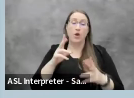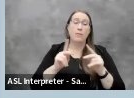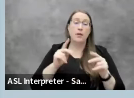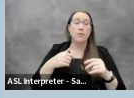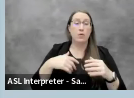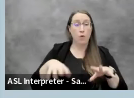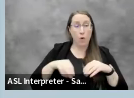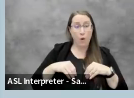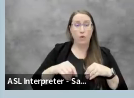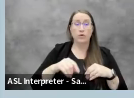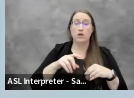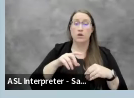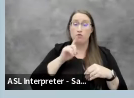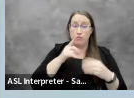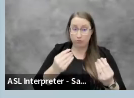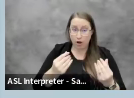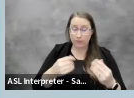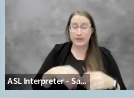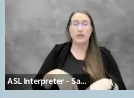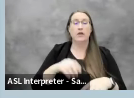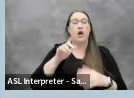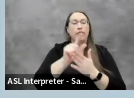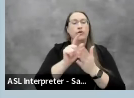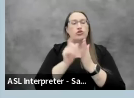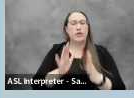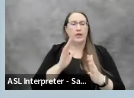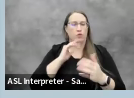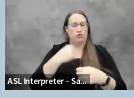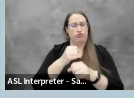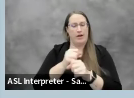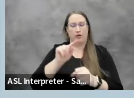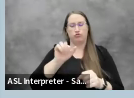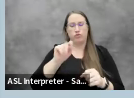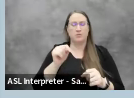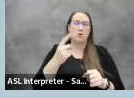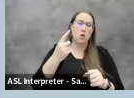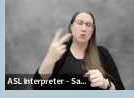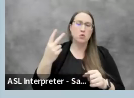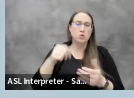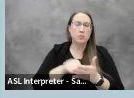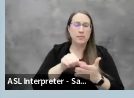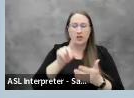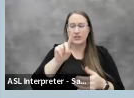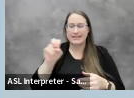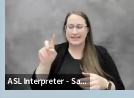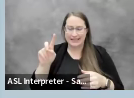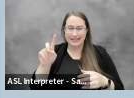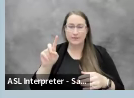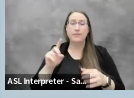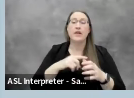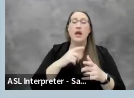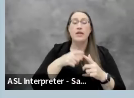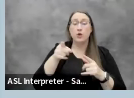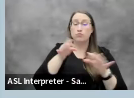property, your attorney who would create a trust would prepare a new 1 to 2 page deed where you would convey